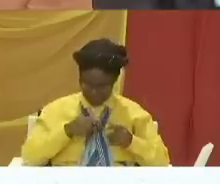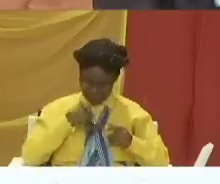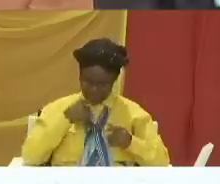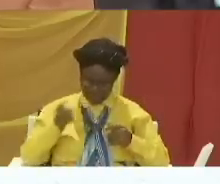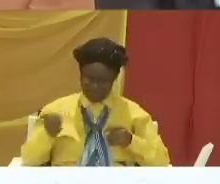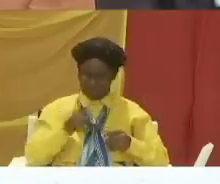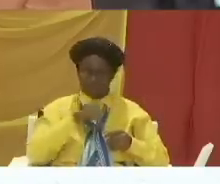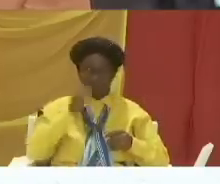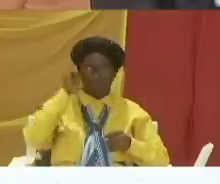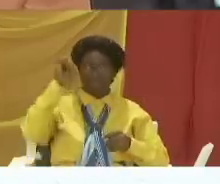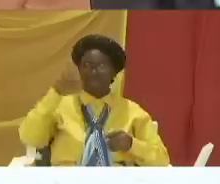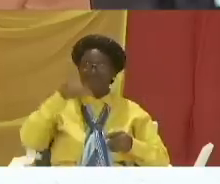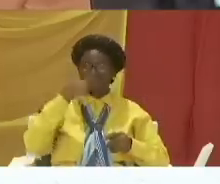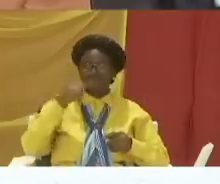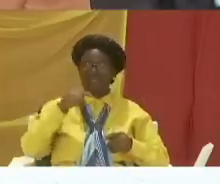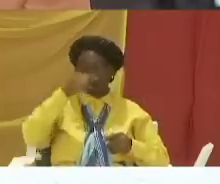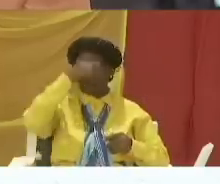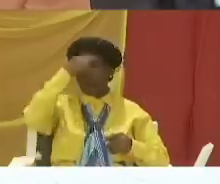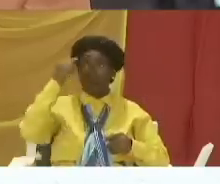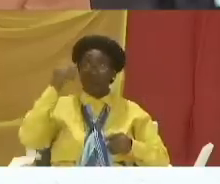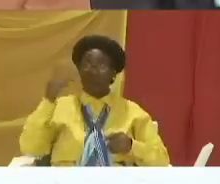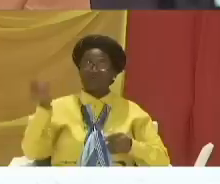he said, because you are mine,